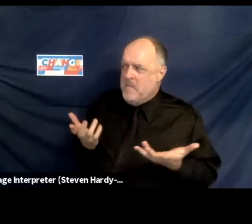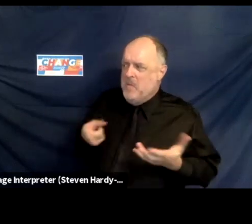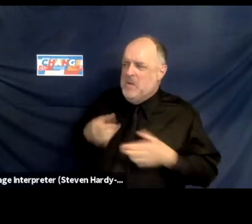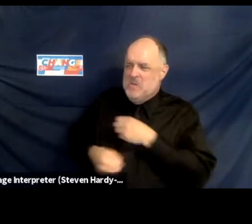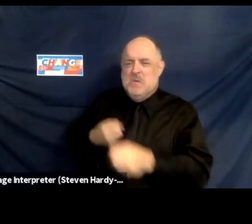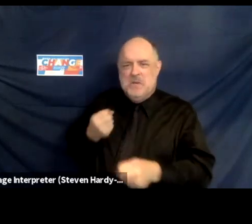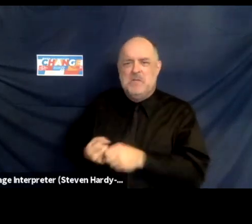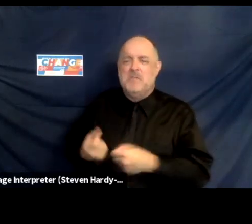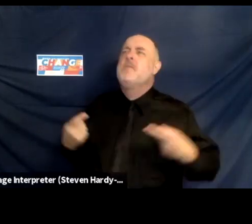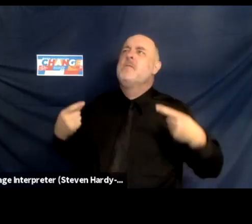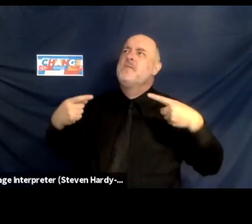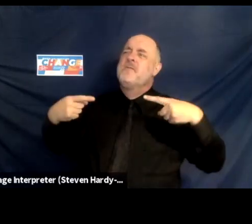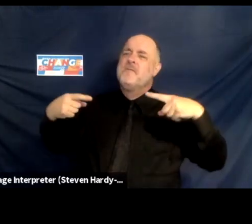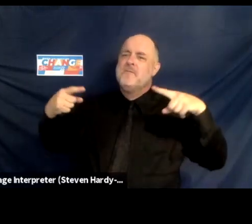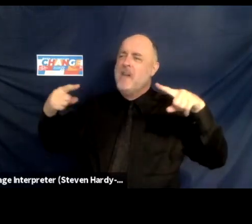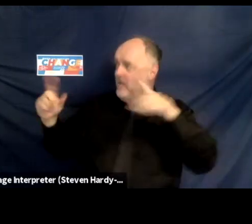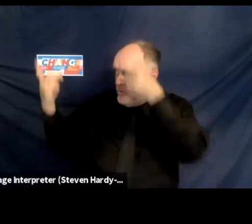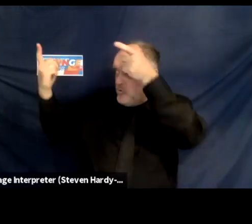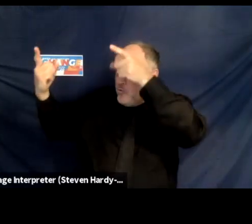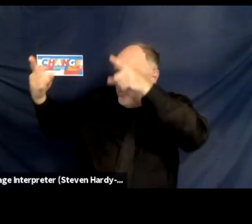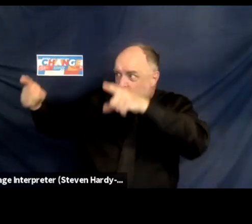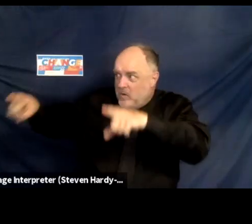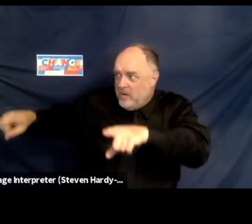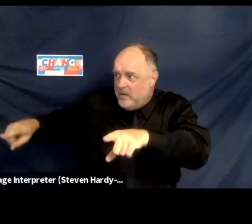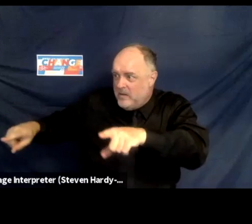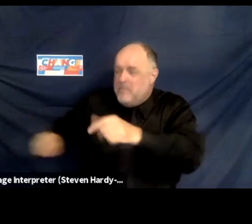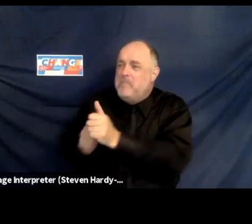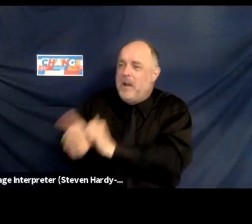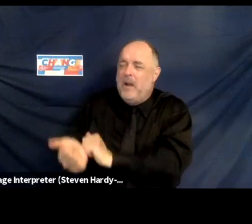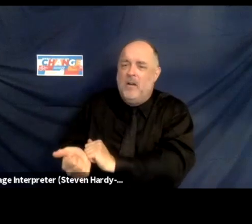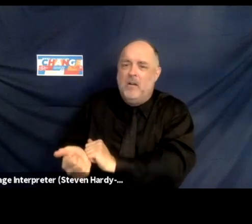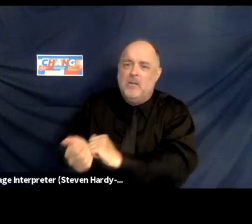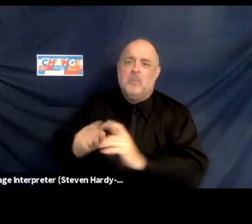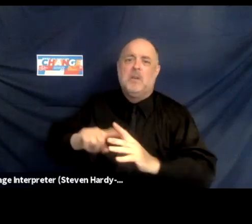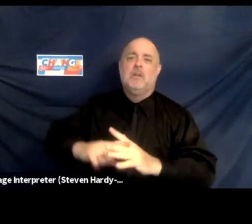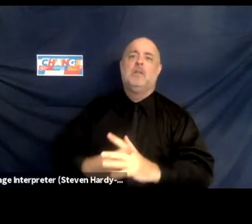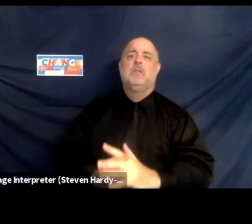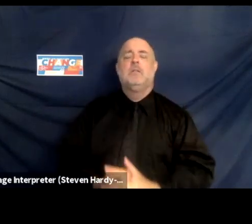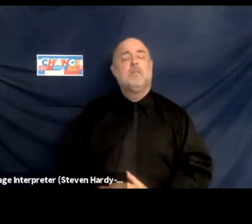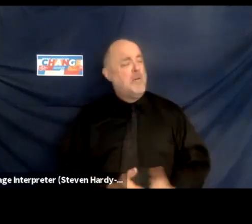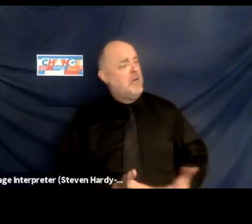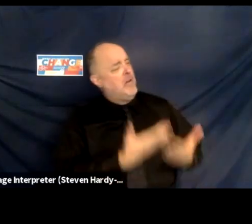they're finally agreed upon and passed and implemented. So I want to thank you